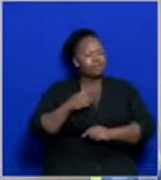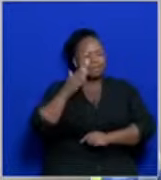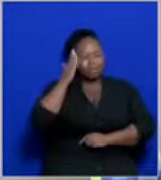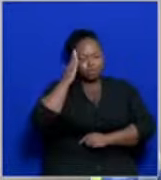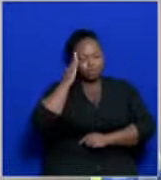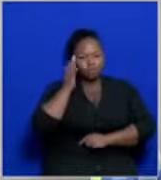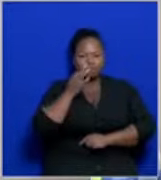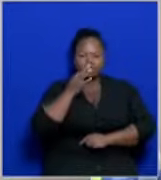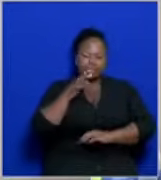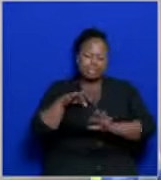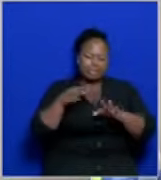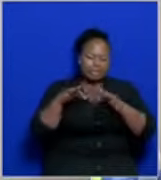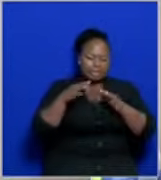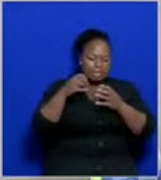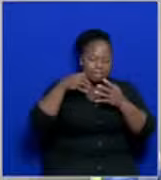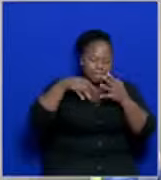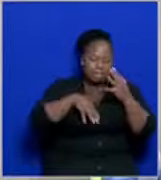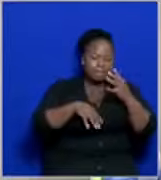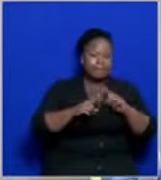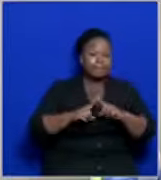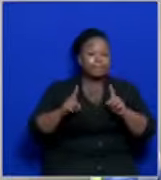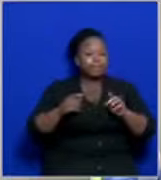we leave